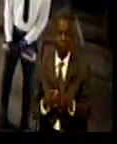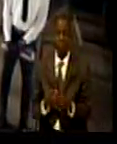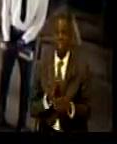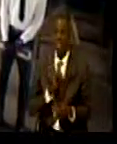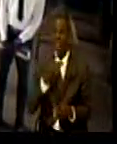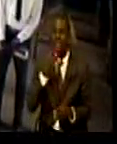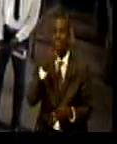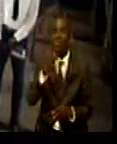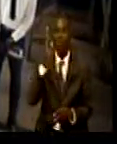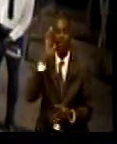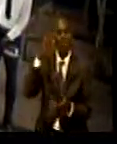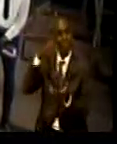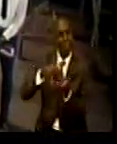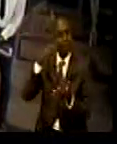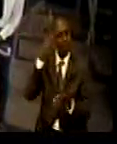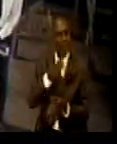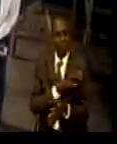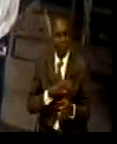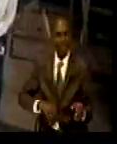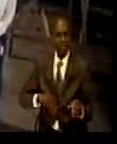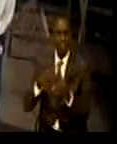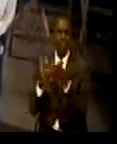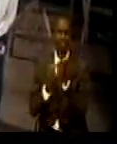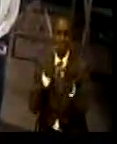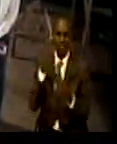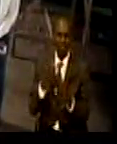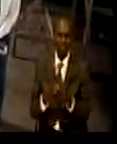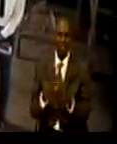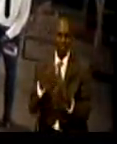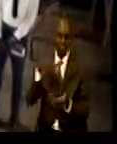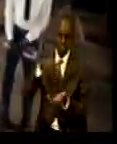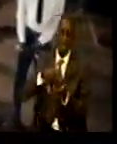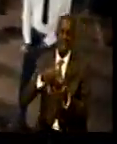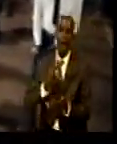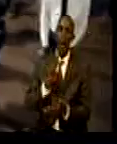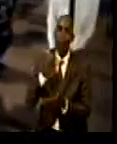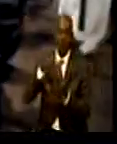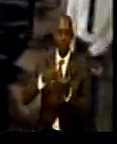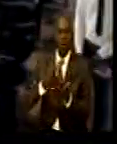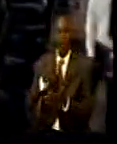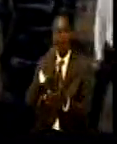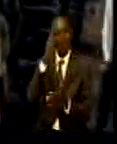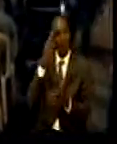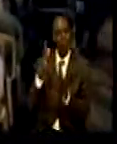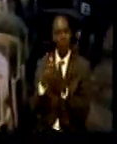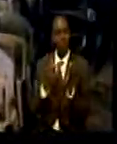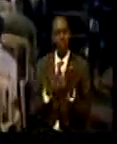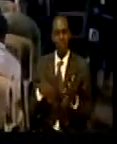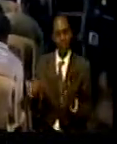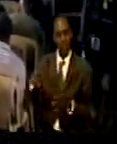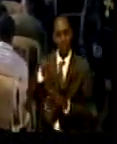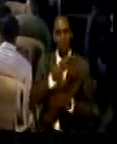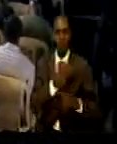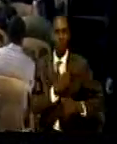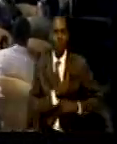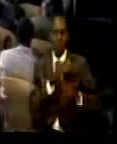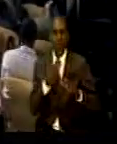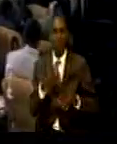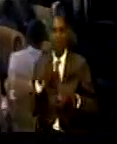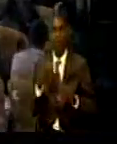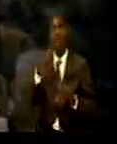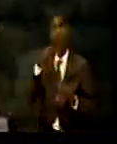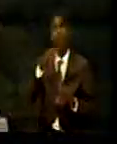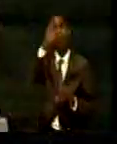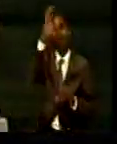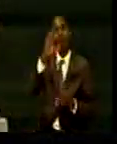for Christ. Stand up for Jesus, you soldiers of the cross. Be valiant in your life.